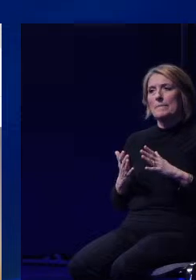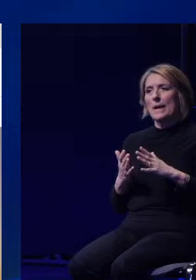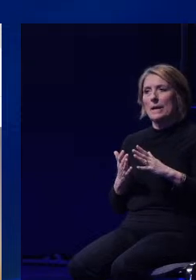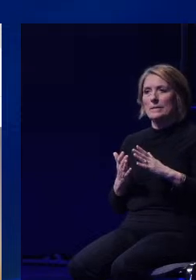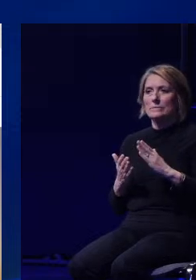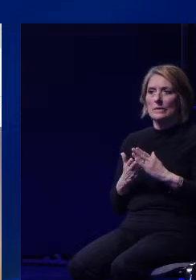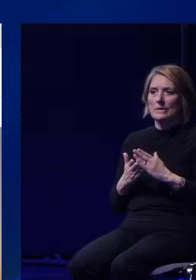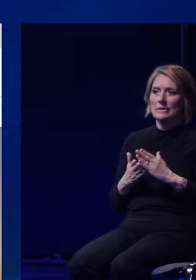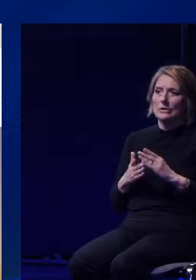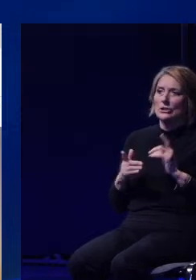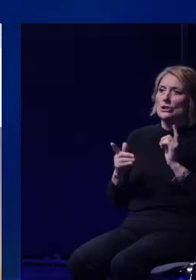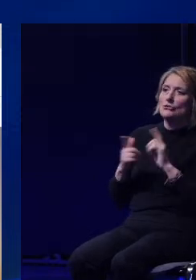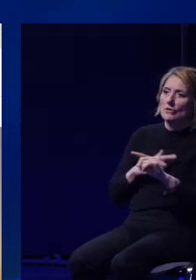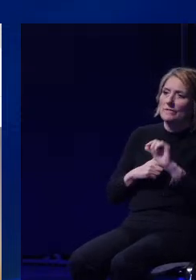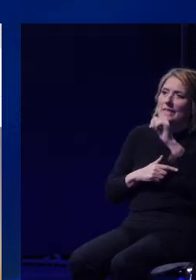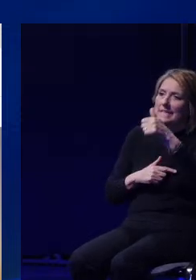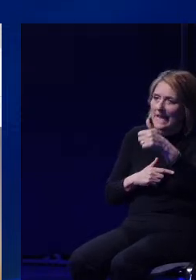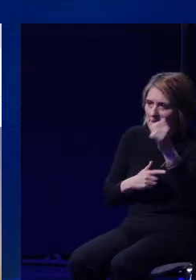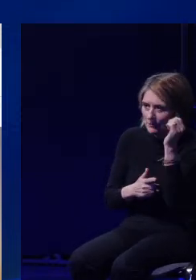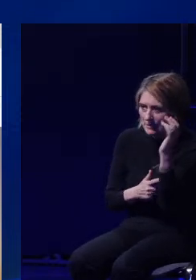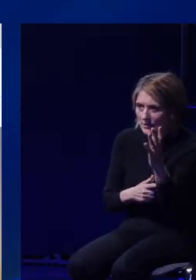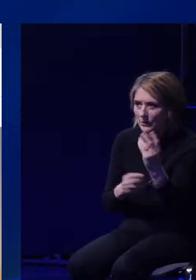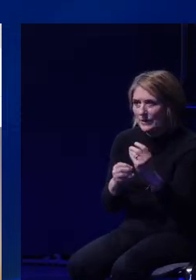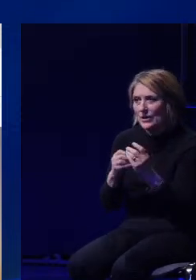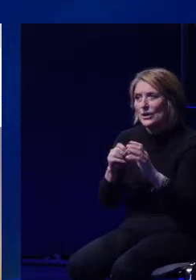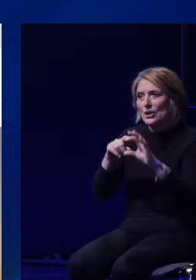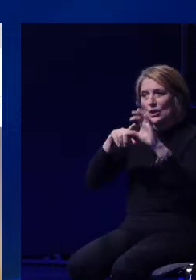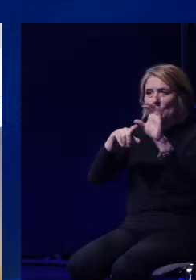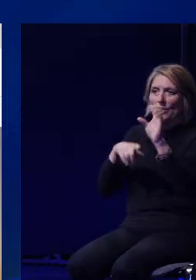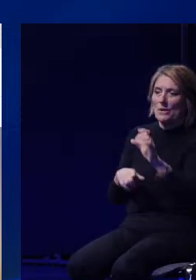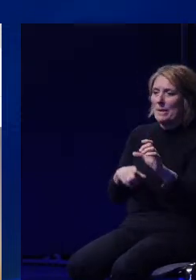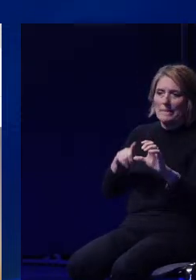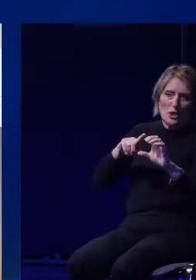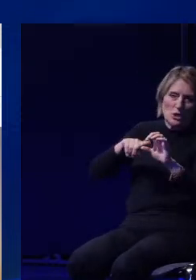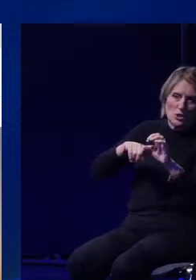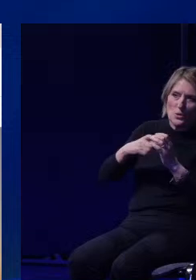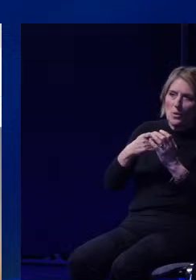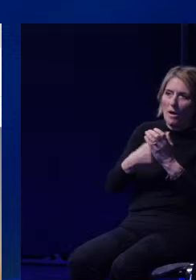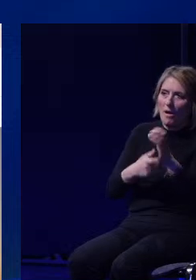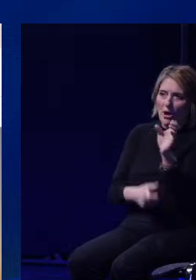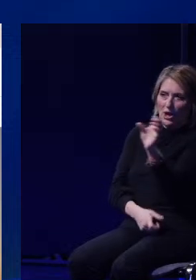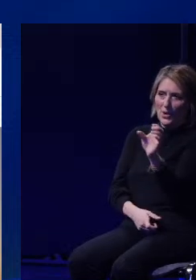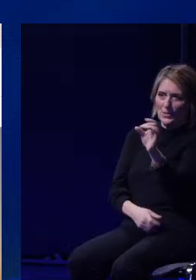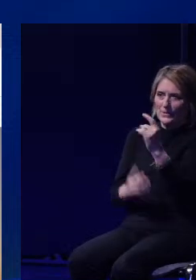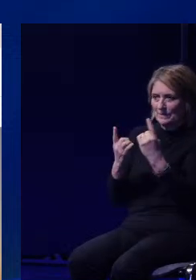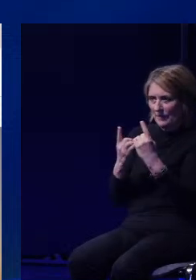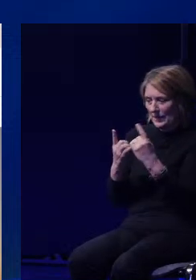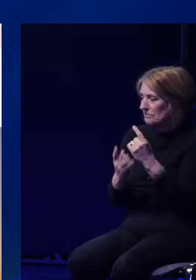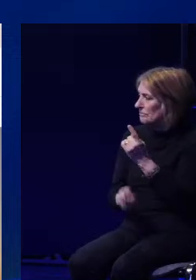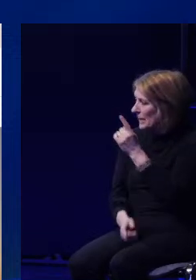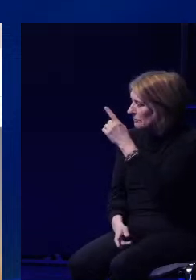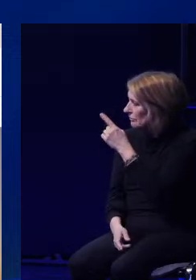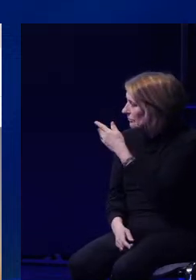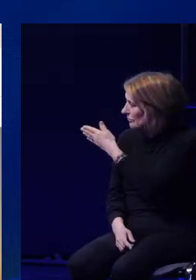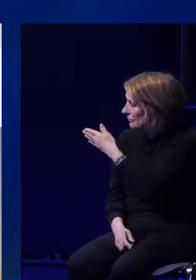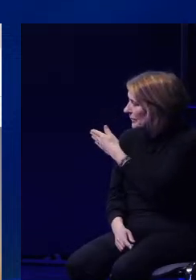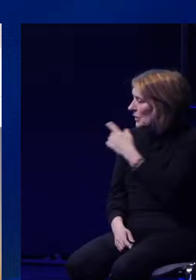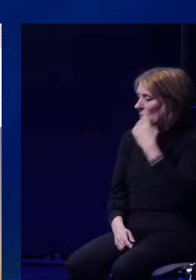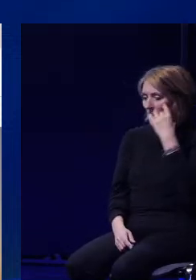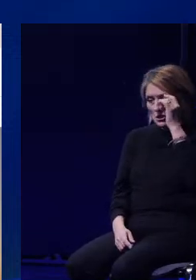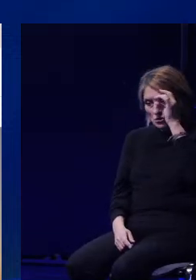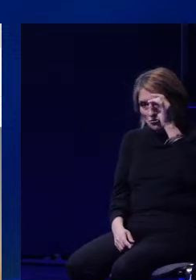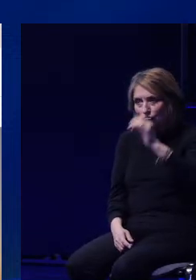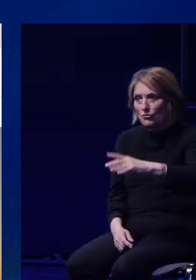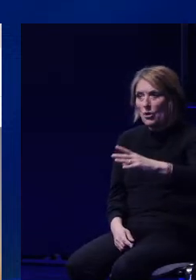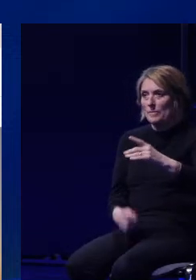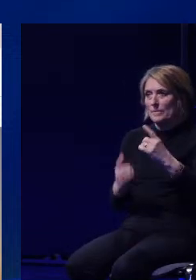definitely try that for the next presentation with a QR code or something. All right. So what the point though is that as I've dropped this asset